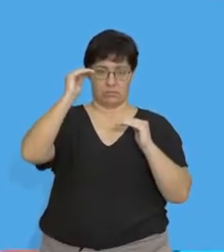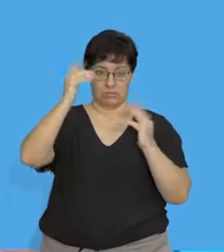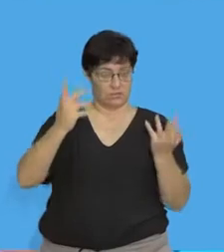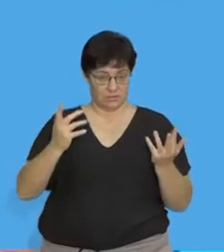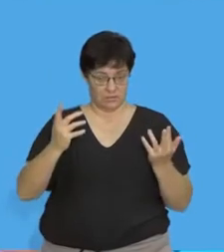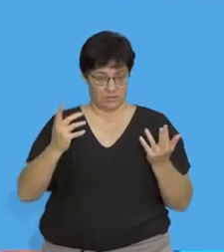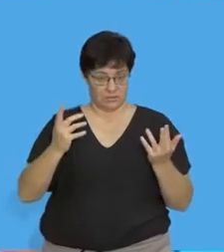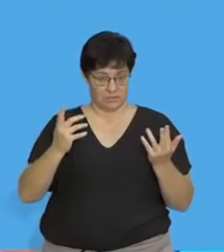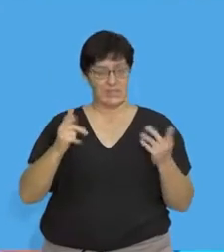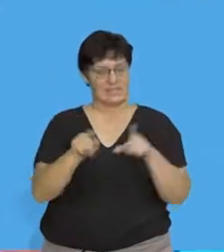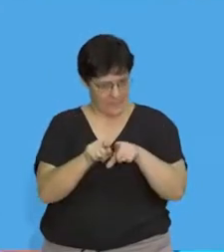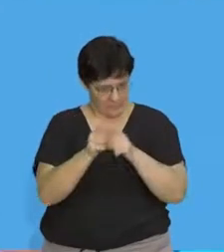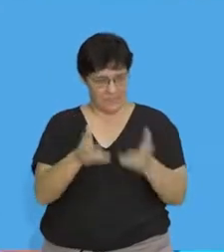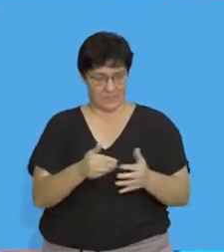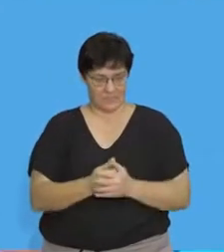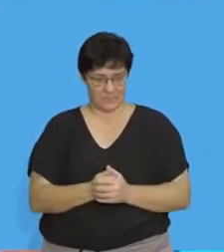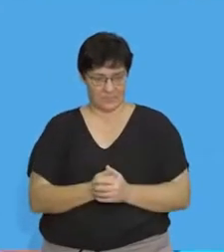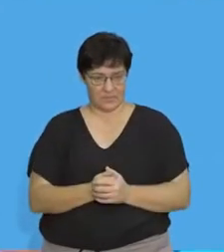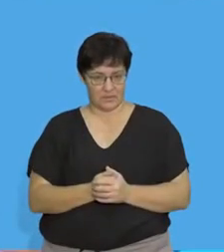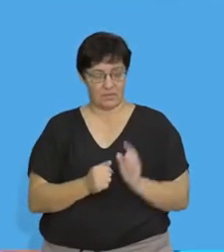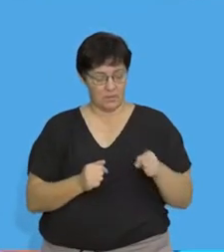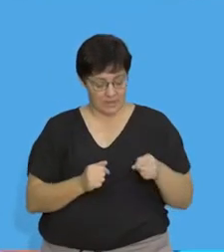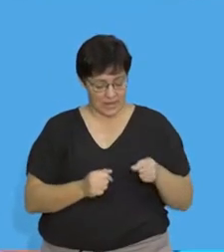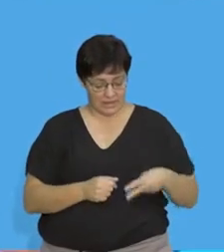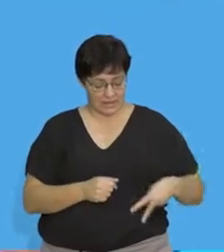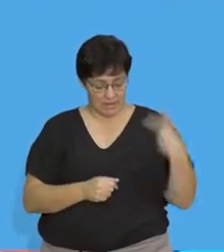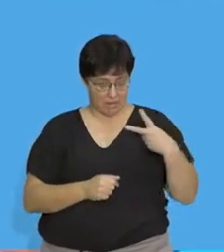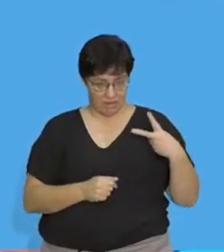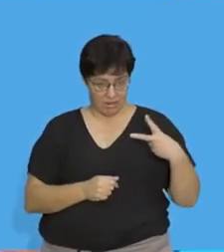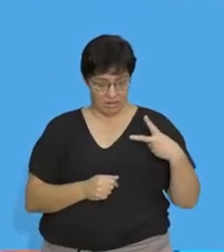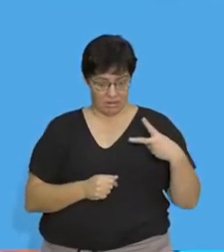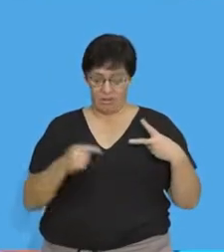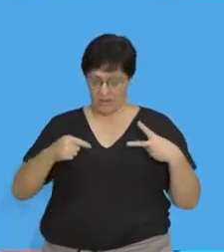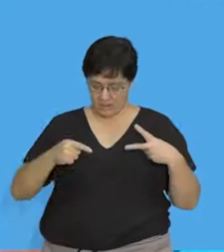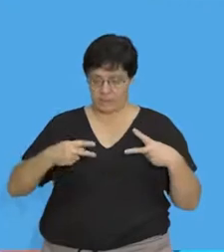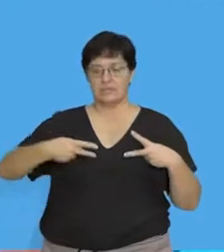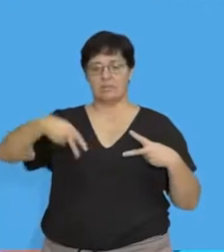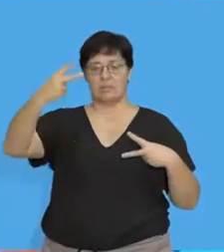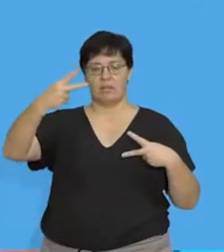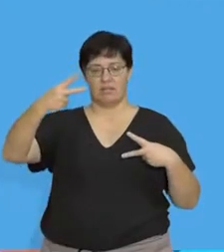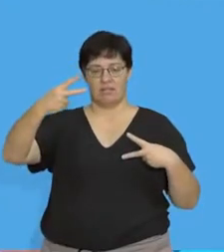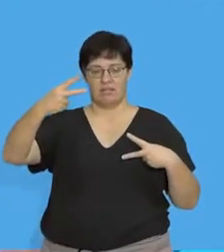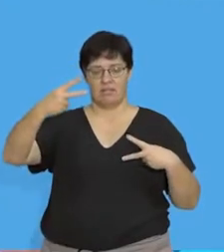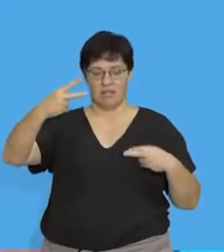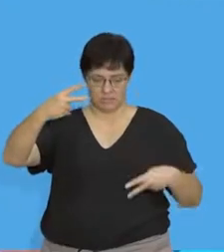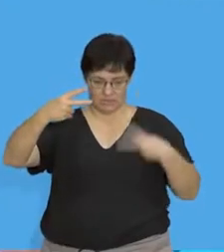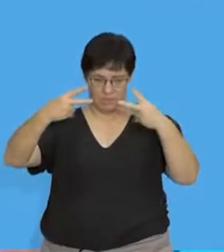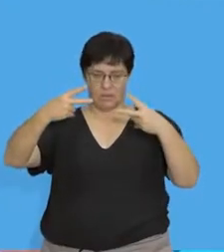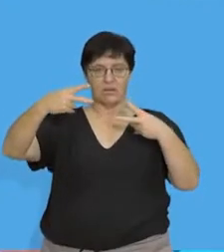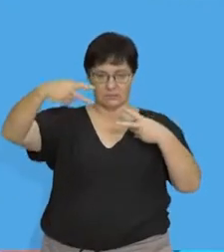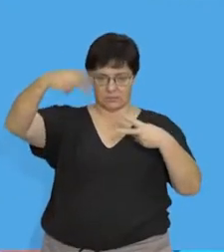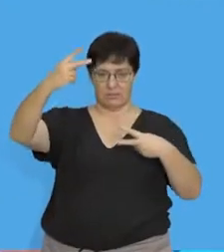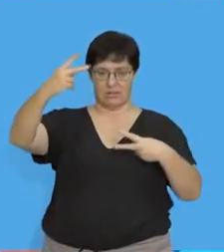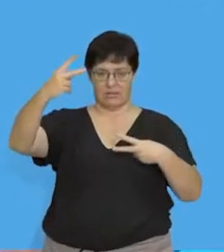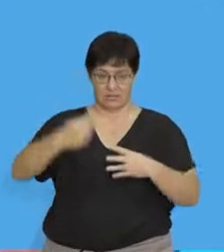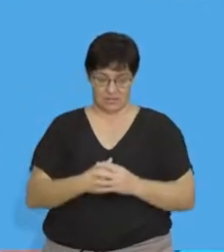not. If you double the one variable, then the other one must double. So in other words, when we say double,